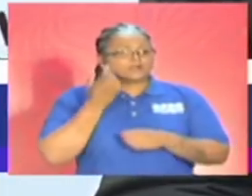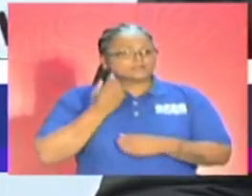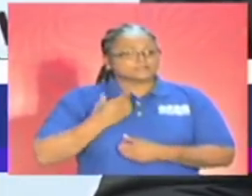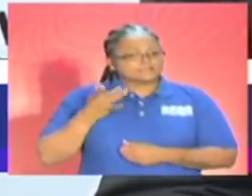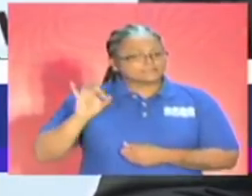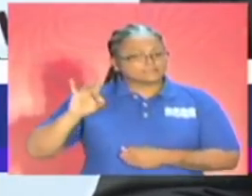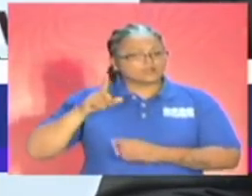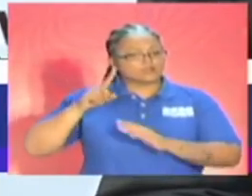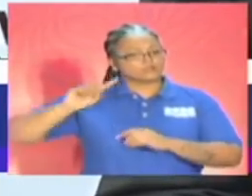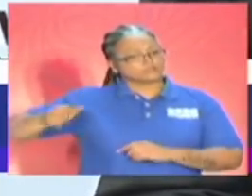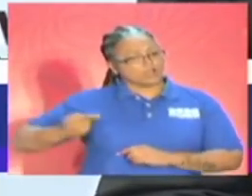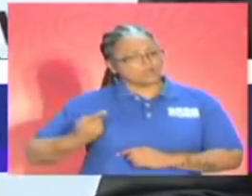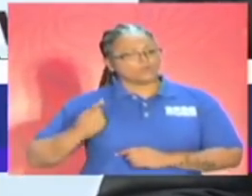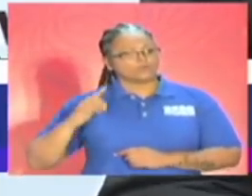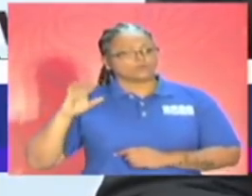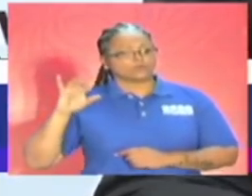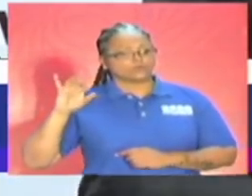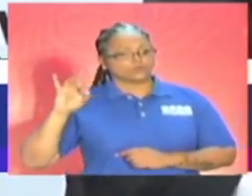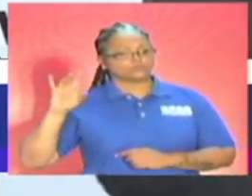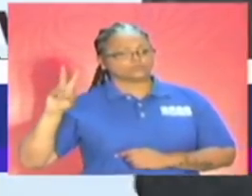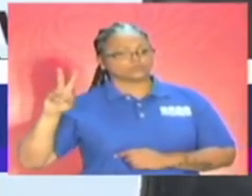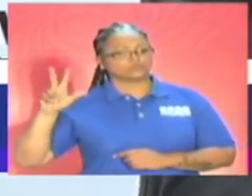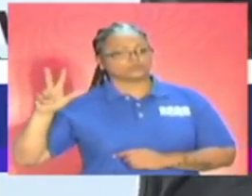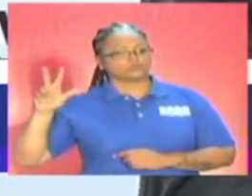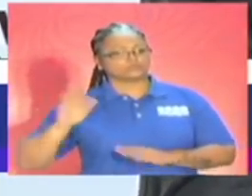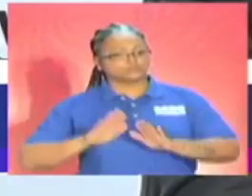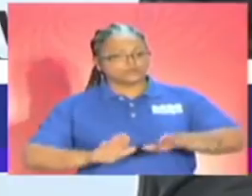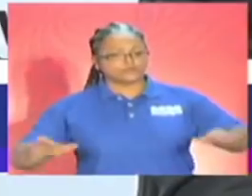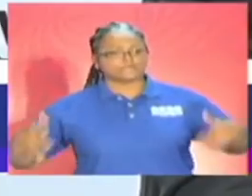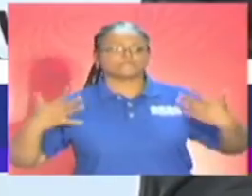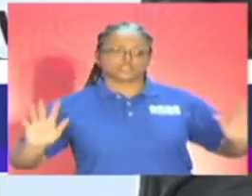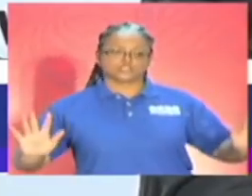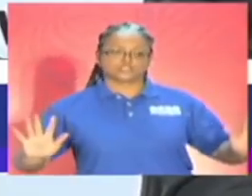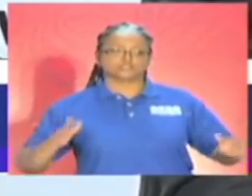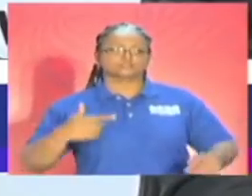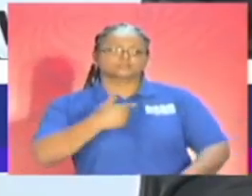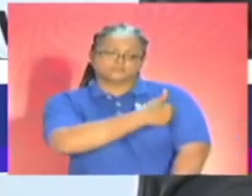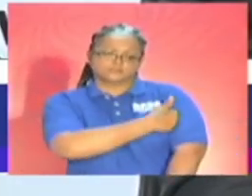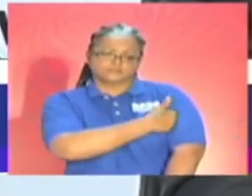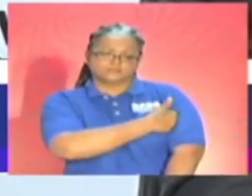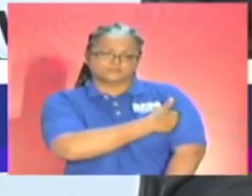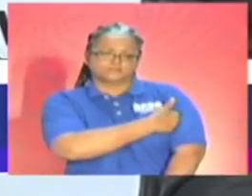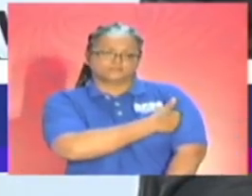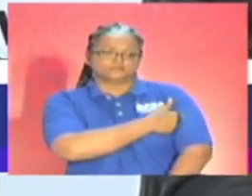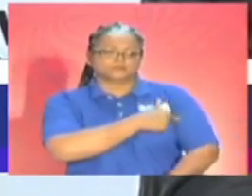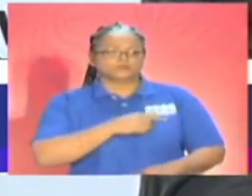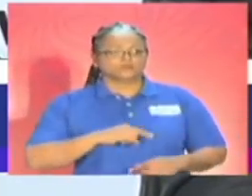18,623 children vaccinated. And just remember, we just began the program on Wednesday last